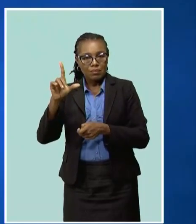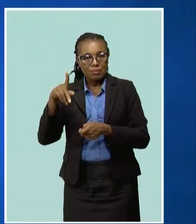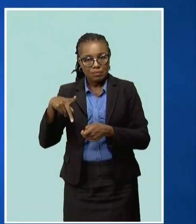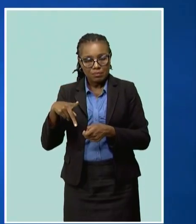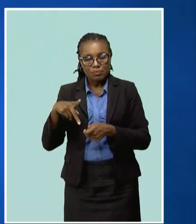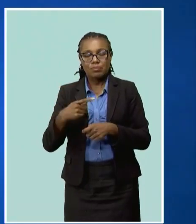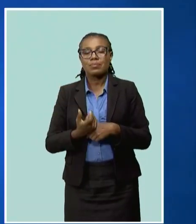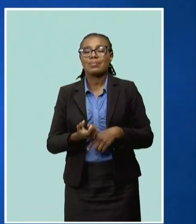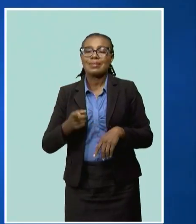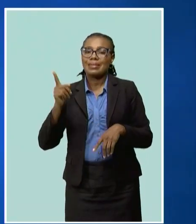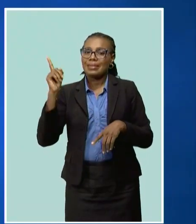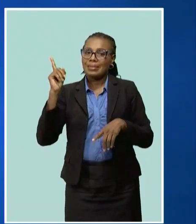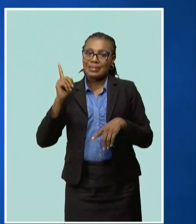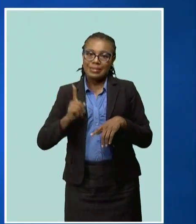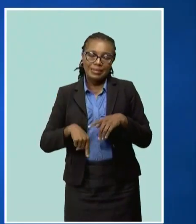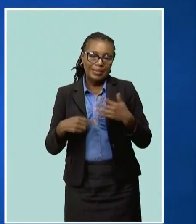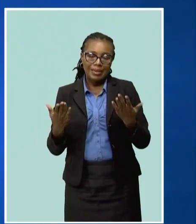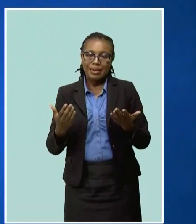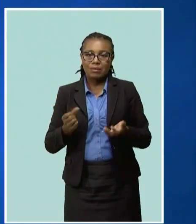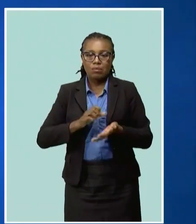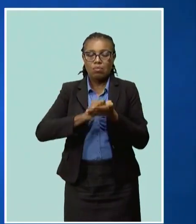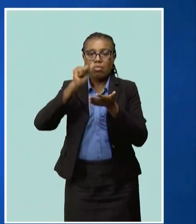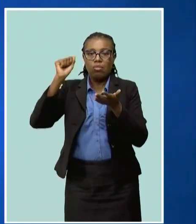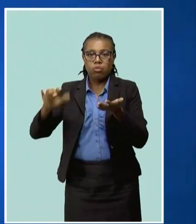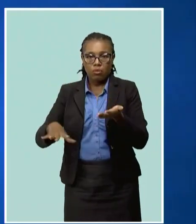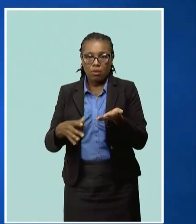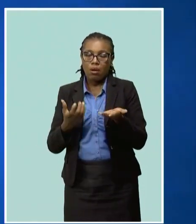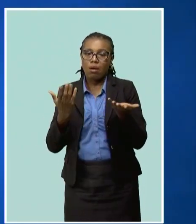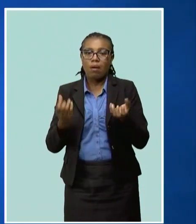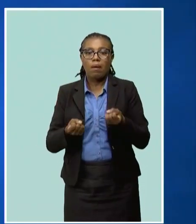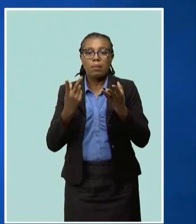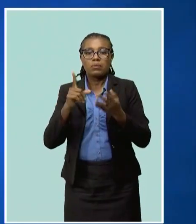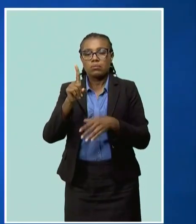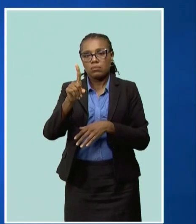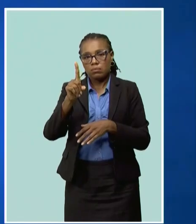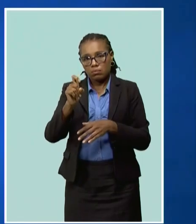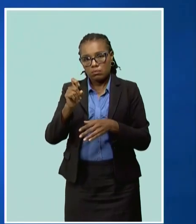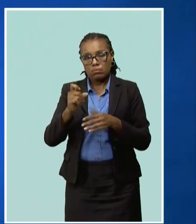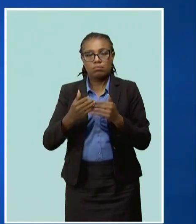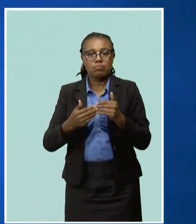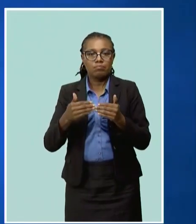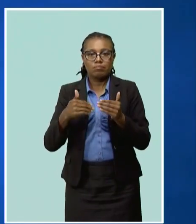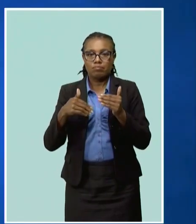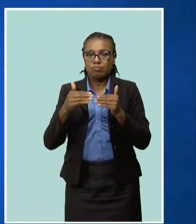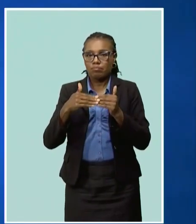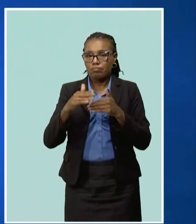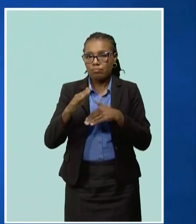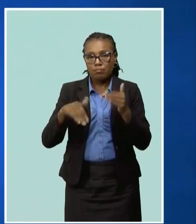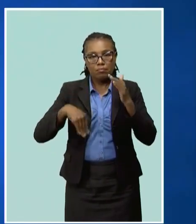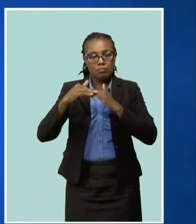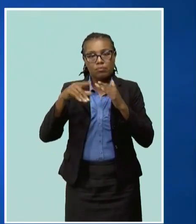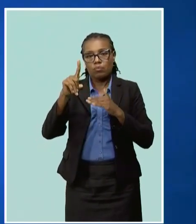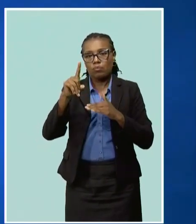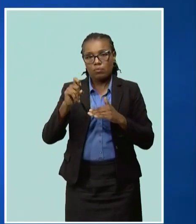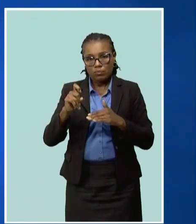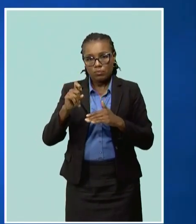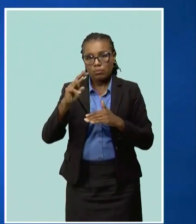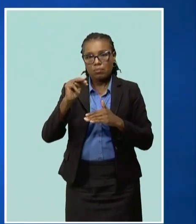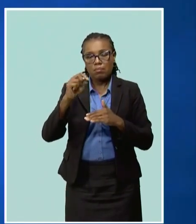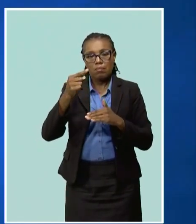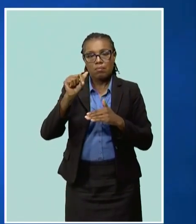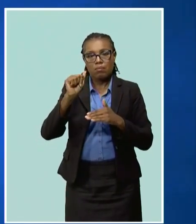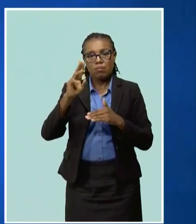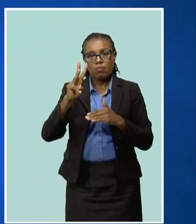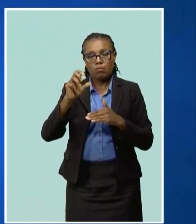cannot, however, onboard more than 100 megawatts in order to make sure that we have grid stability. So immediately,